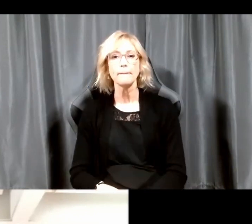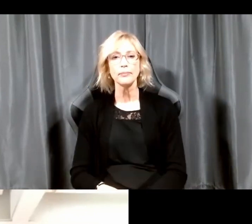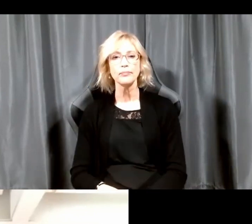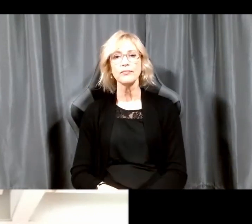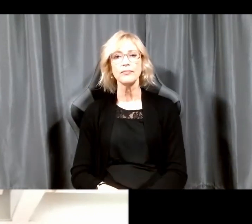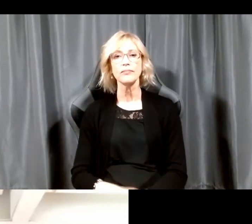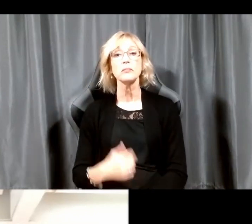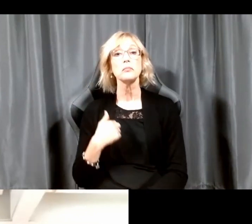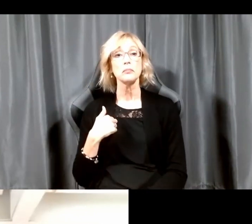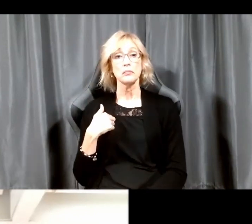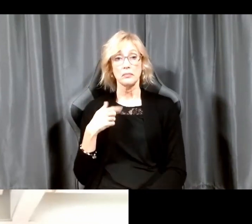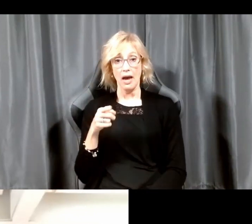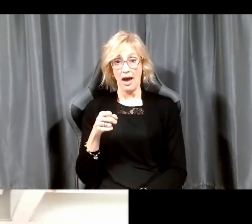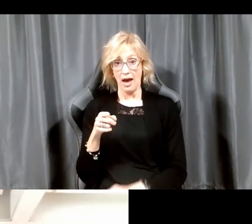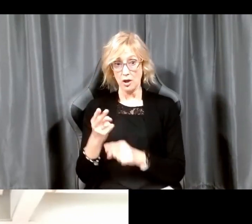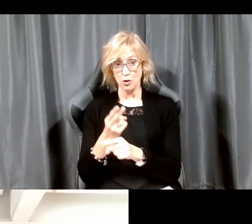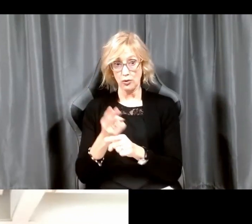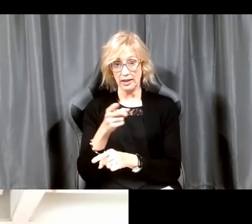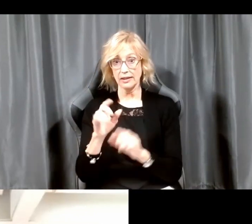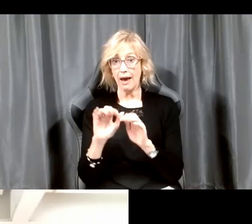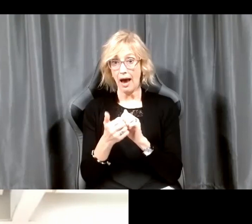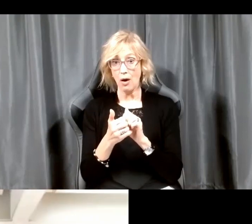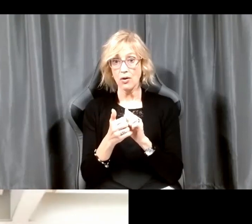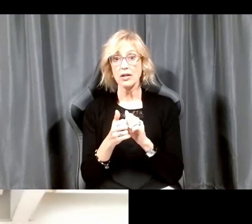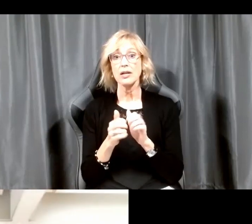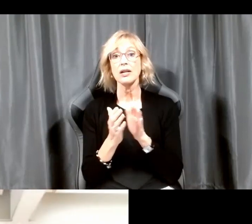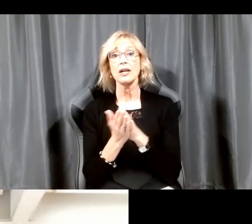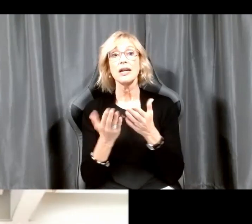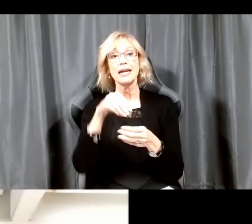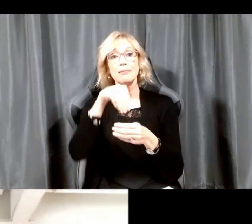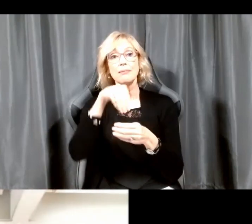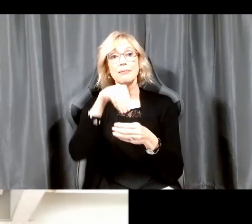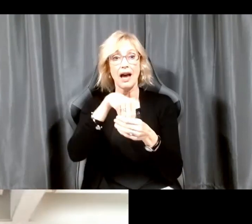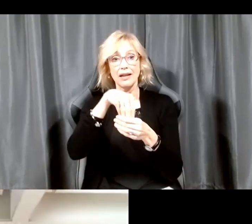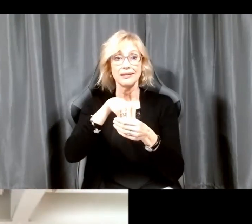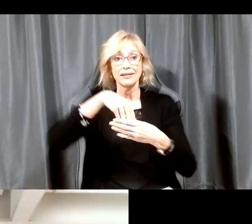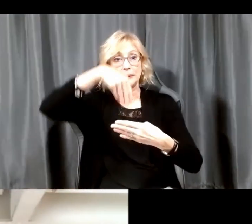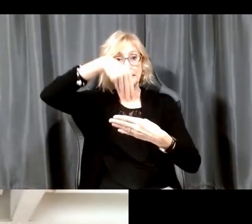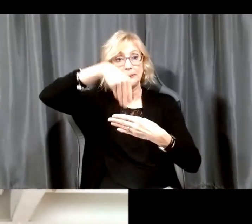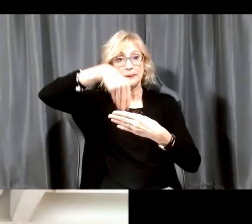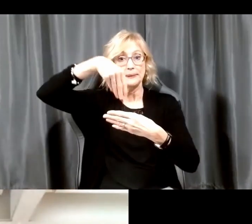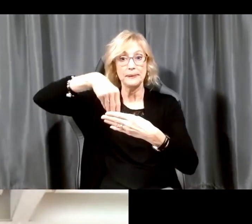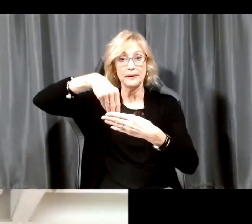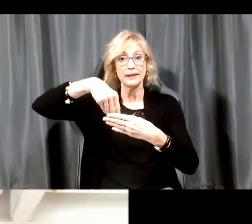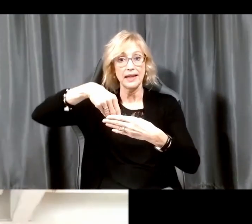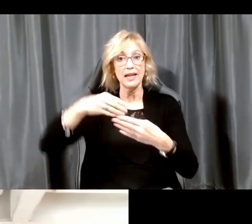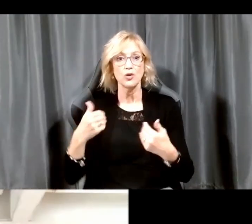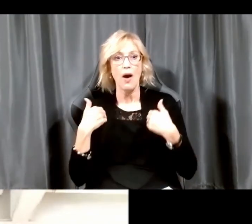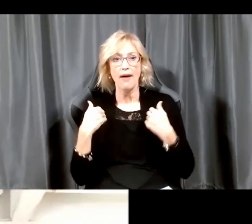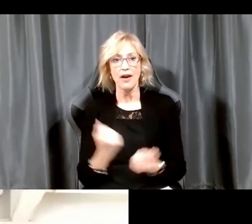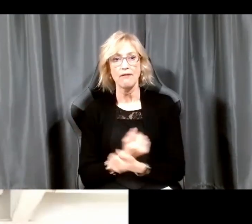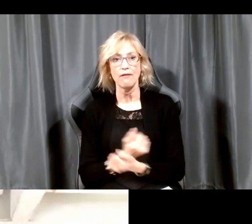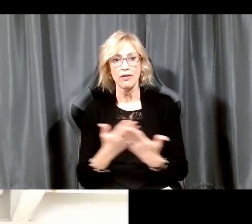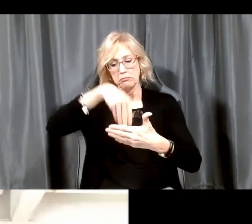The way I have this file folder in particular is I use the inside pockets to hold all of the items, all